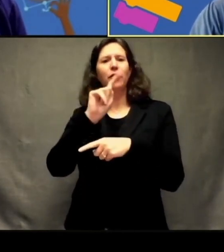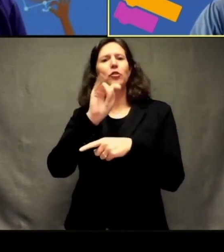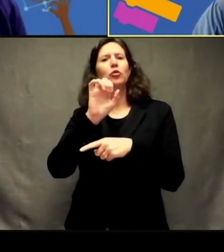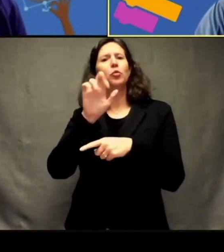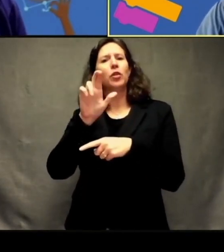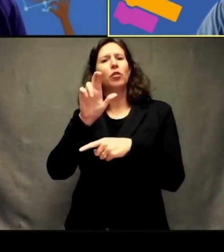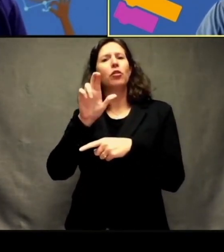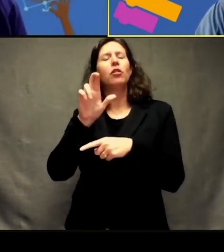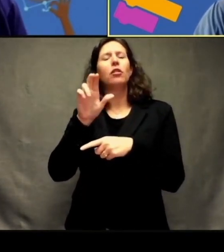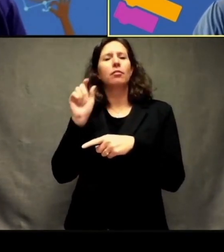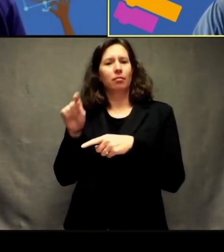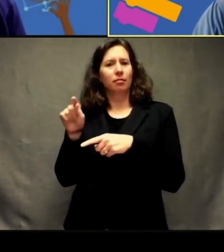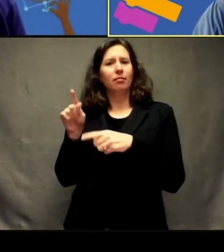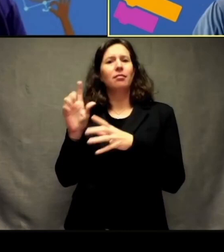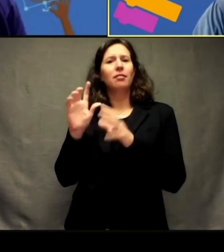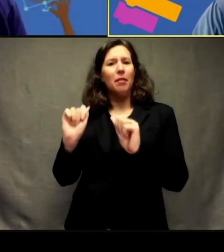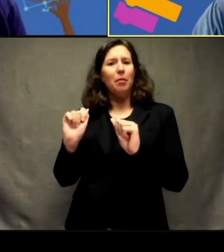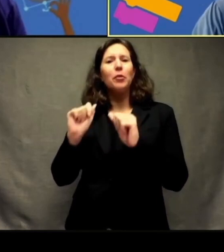with me, I have